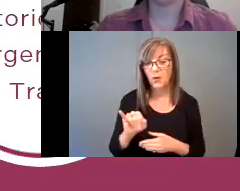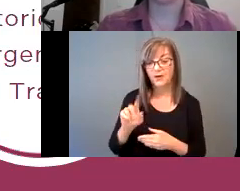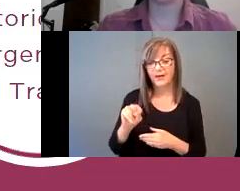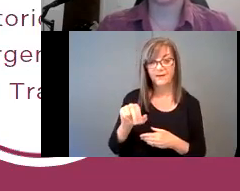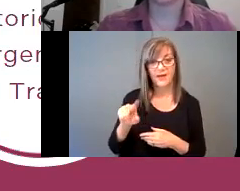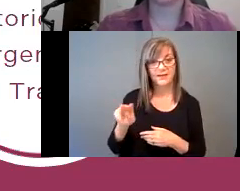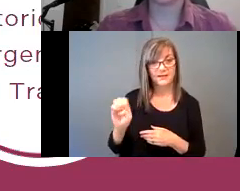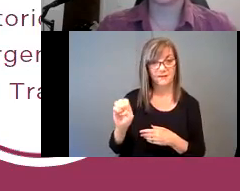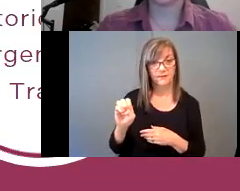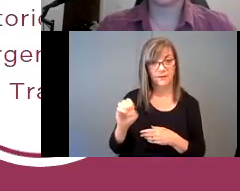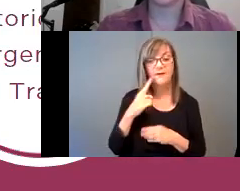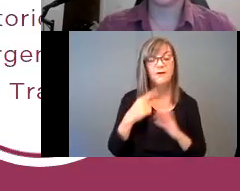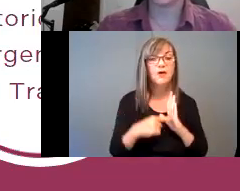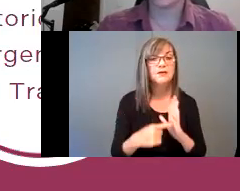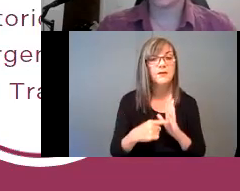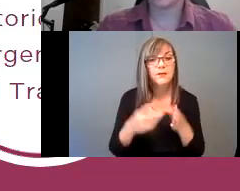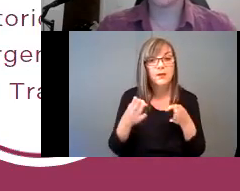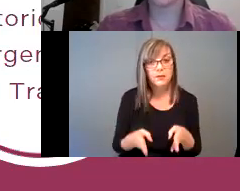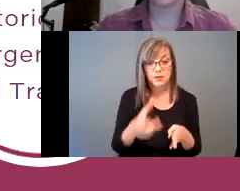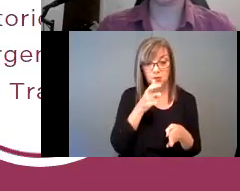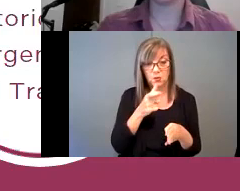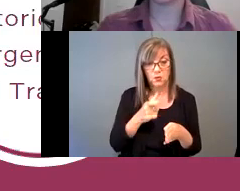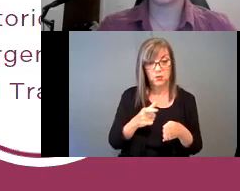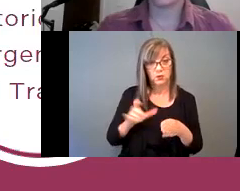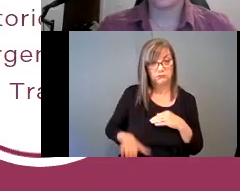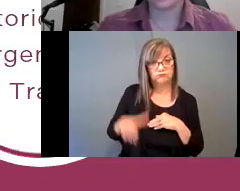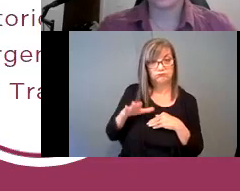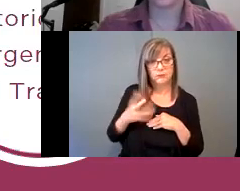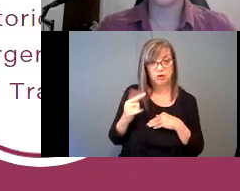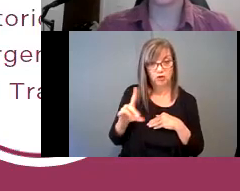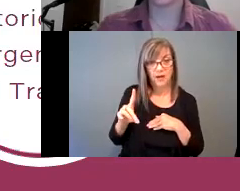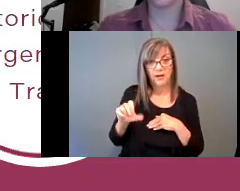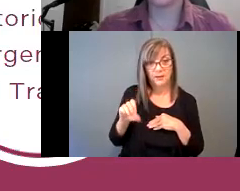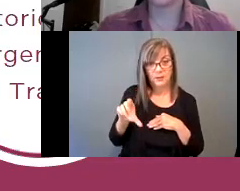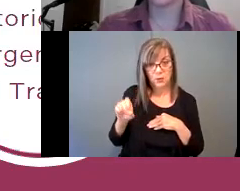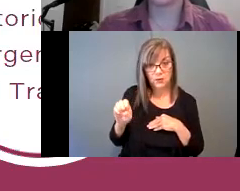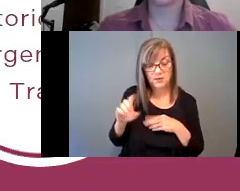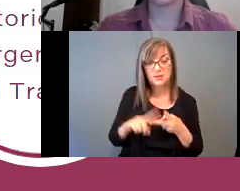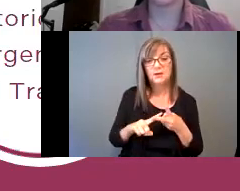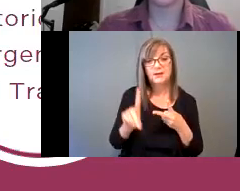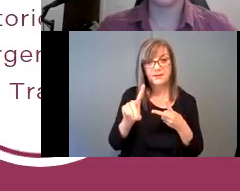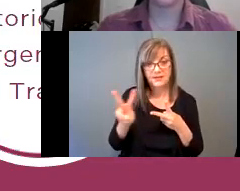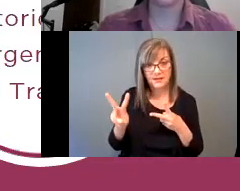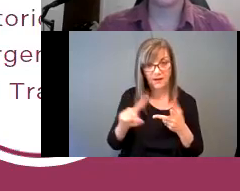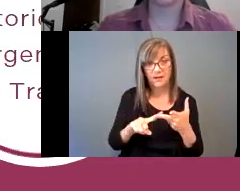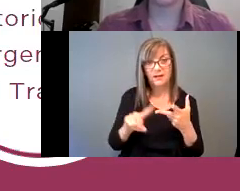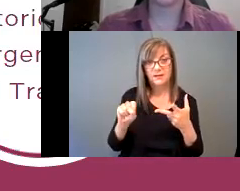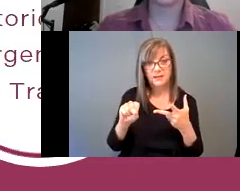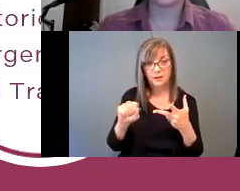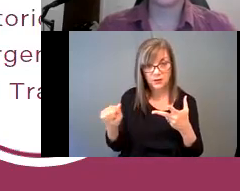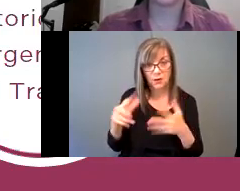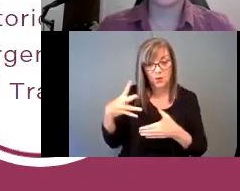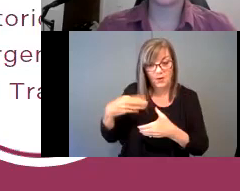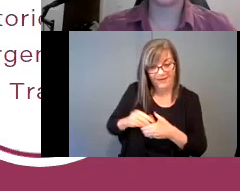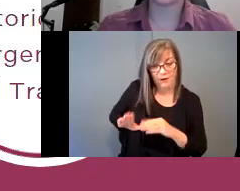who has been exposed to child abuse and domestic violence and sexual violence within their family, all of those